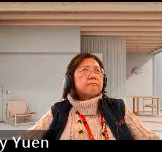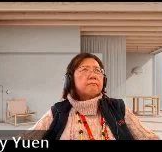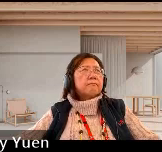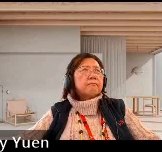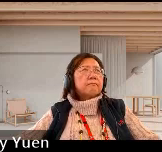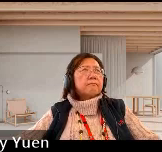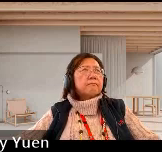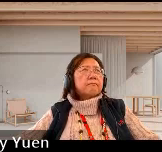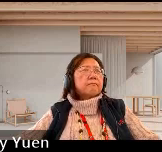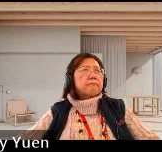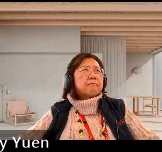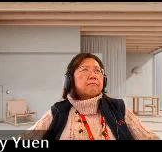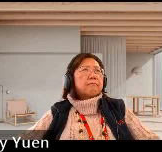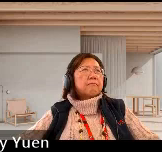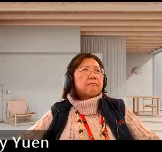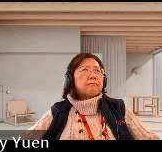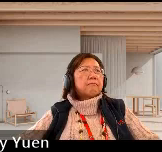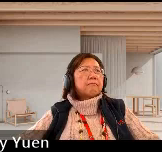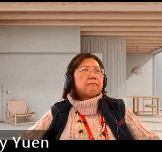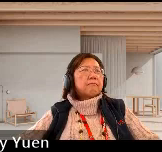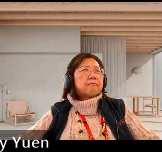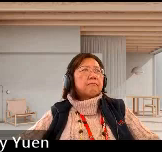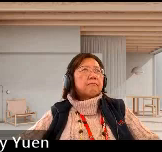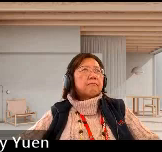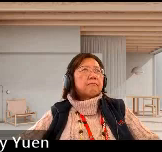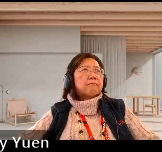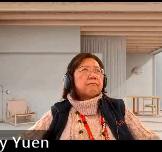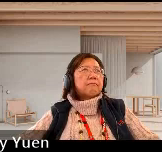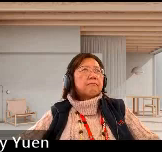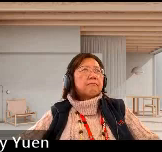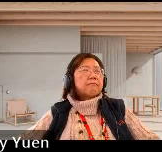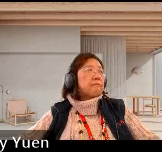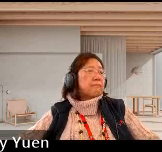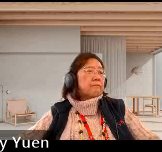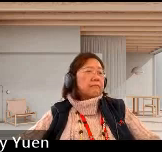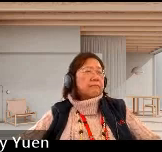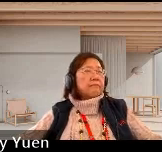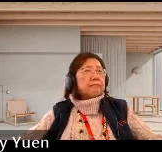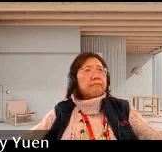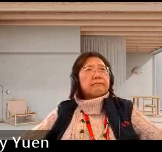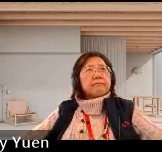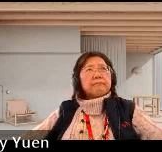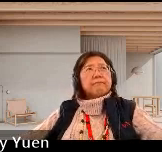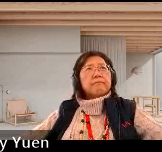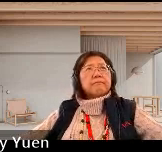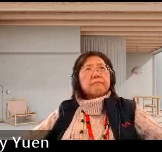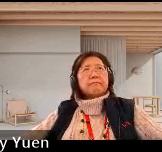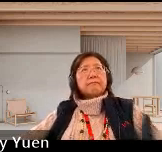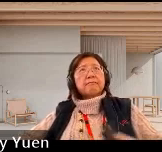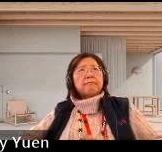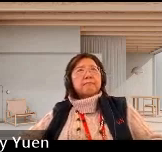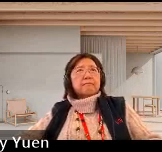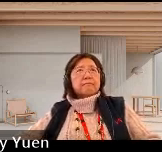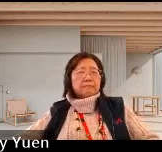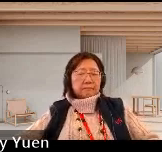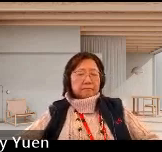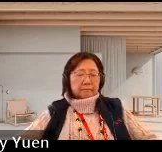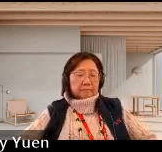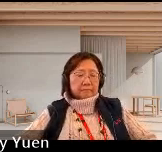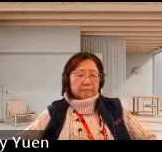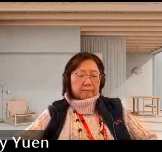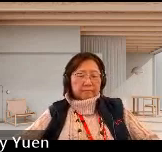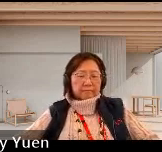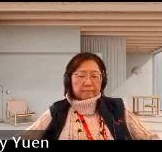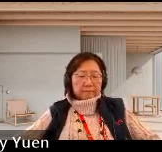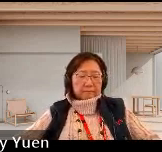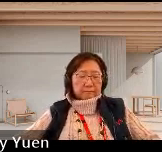those examples. People might have always stood at the kitchen and for hours cooked over a stove and stood to chop all their veggies and done all of that in a much